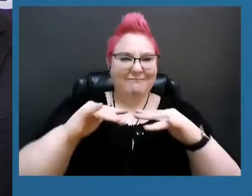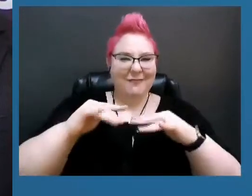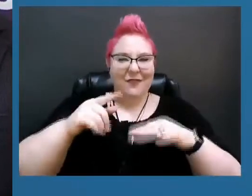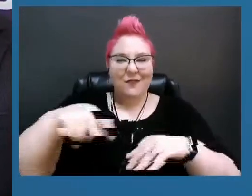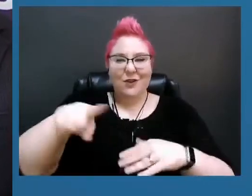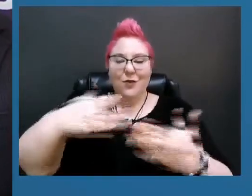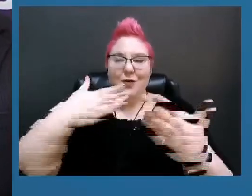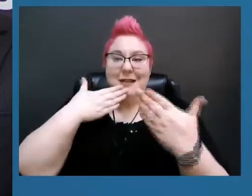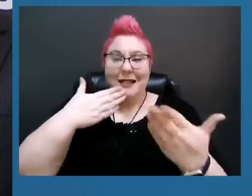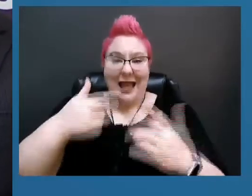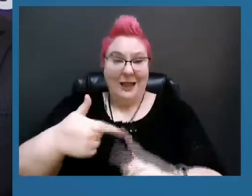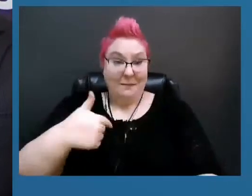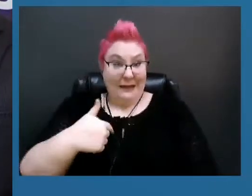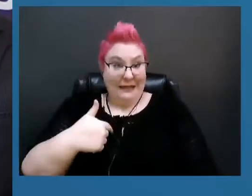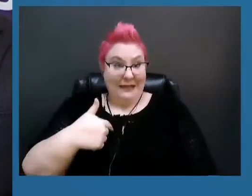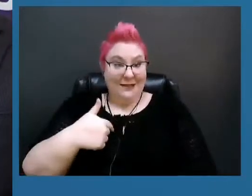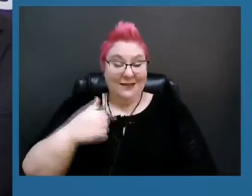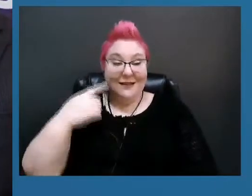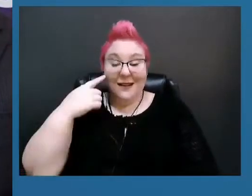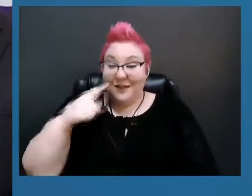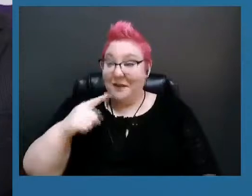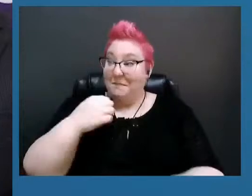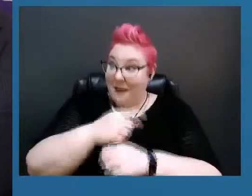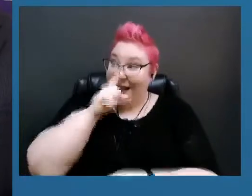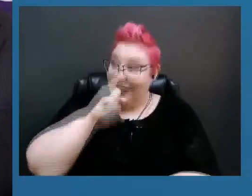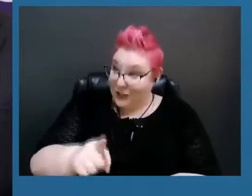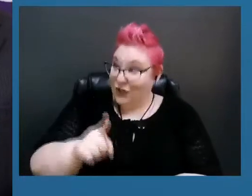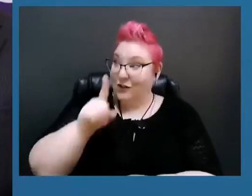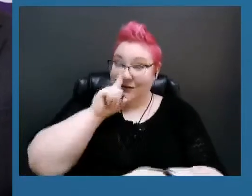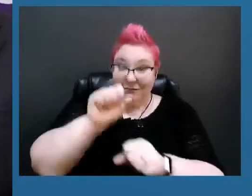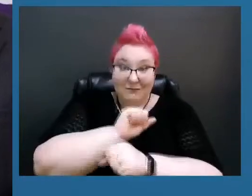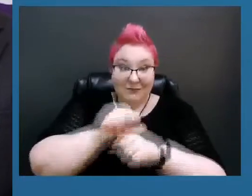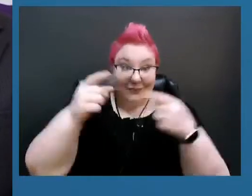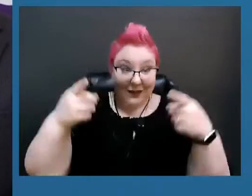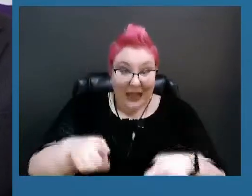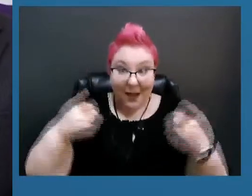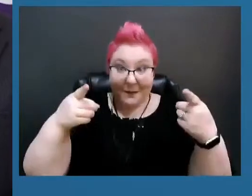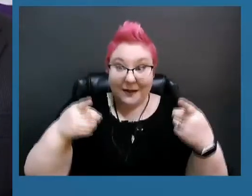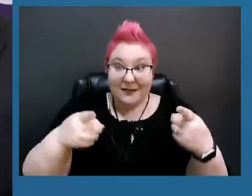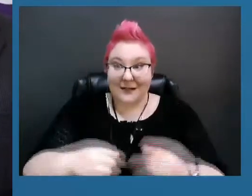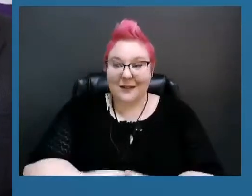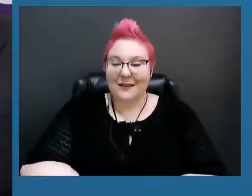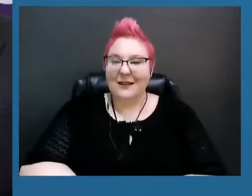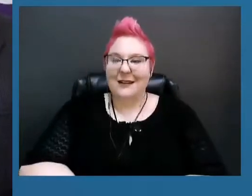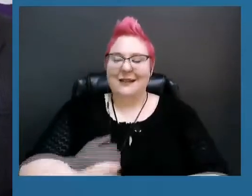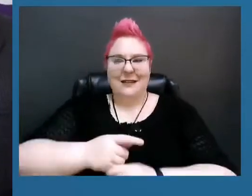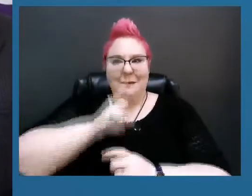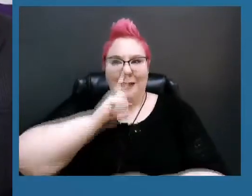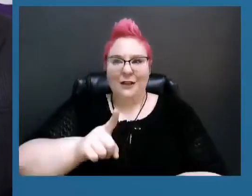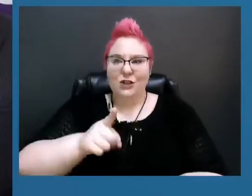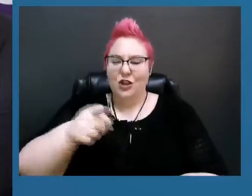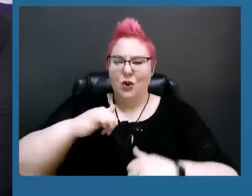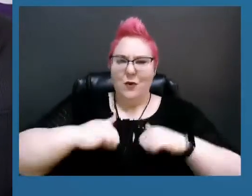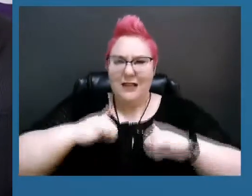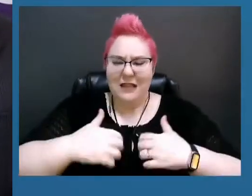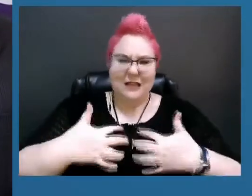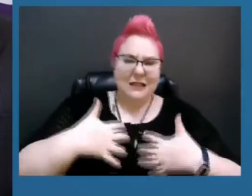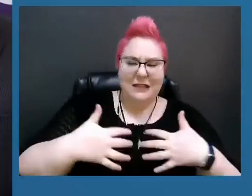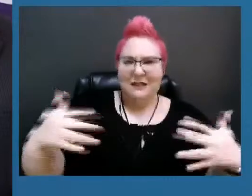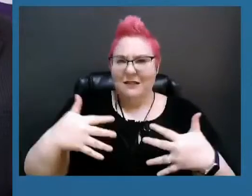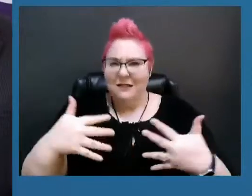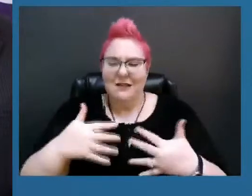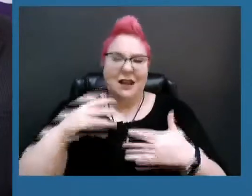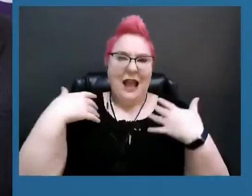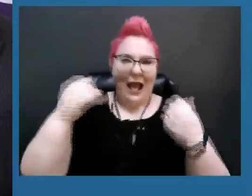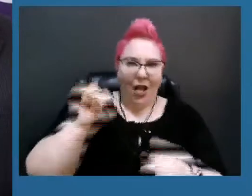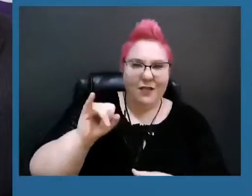to me for making sure we got this done, to make sure that you have no more insecurity about health care, to know that you're going to get the wages you